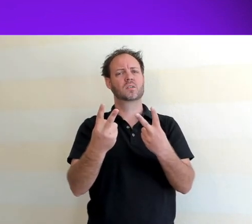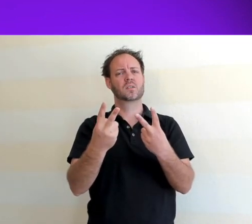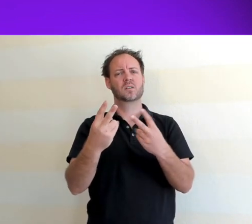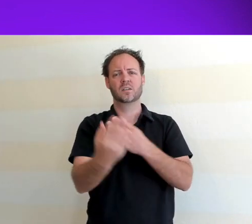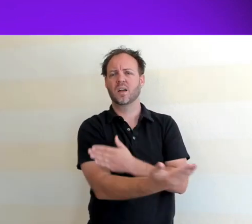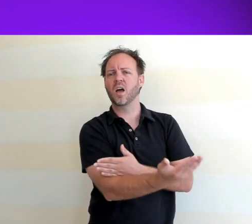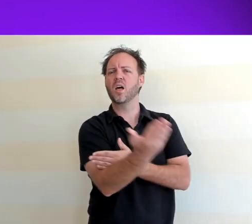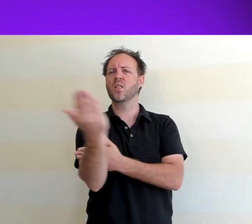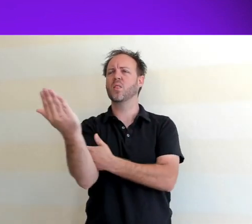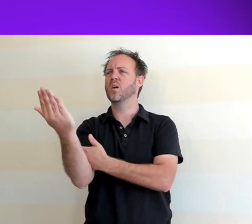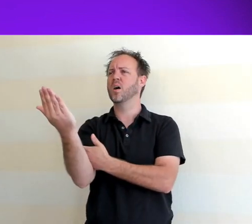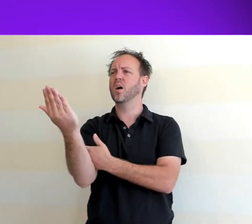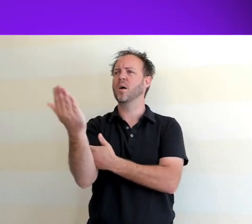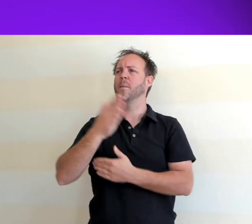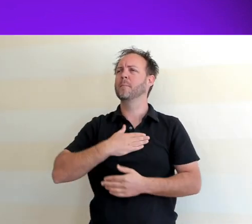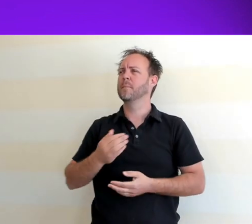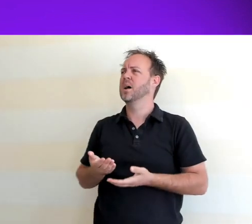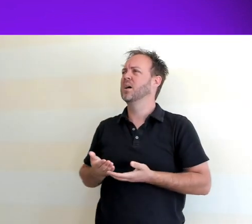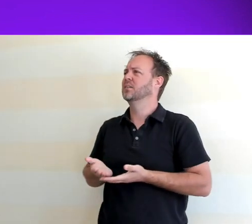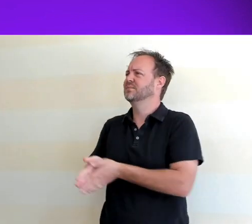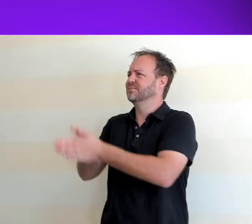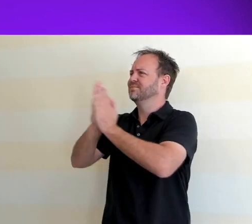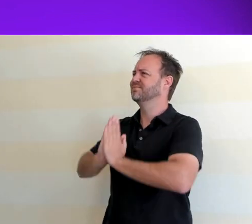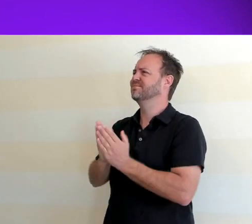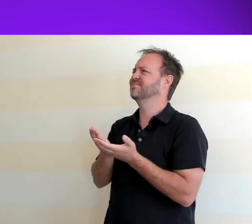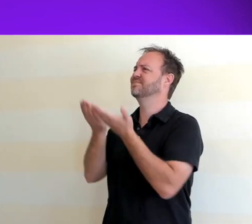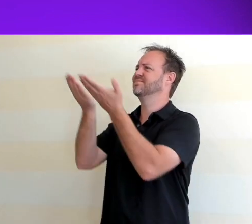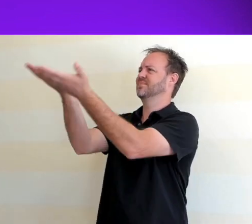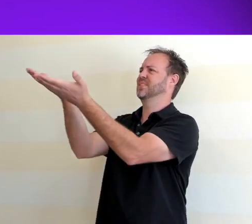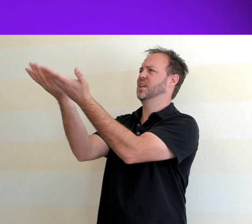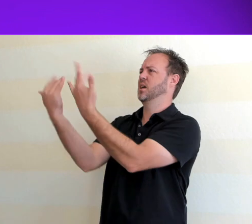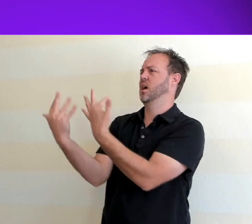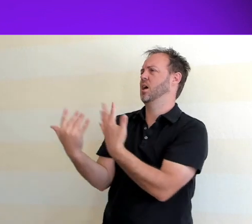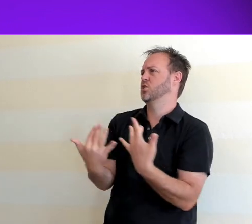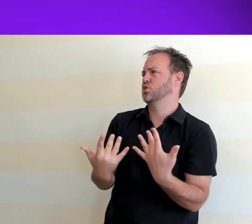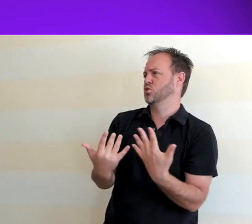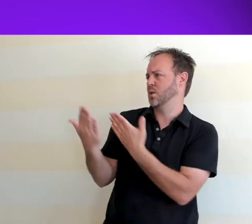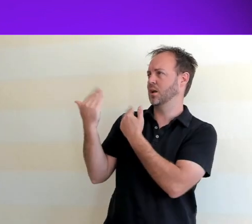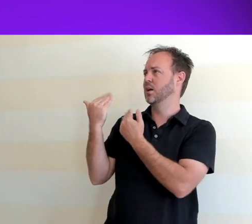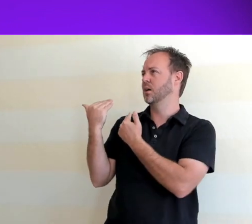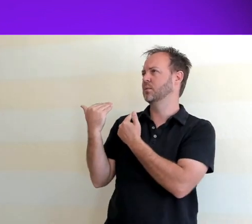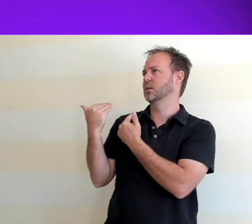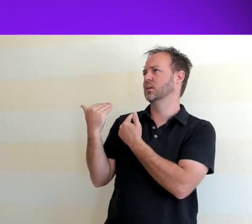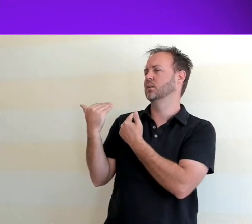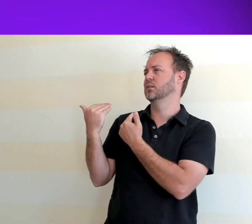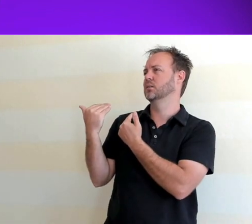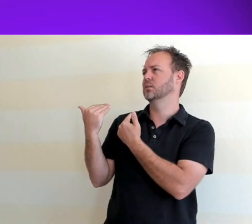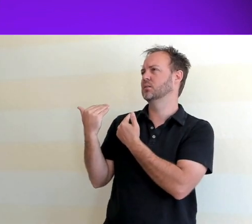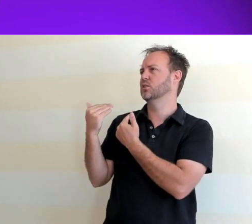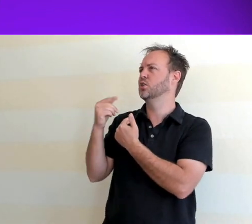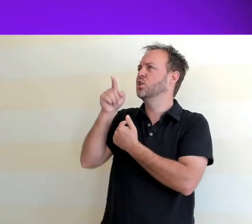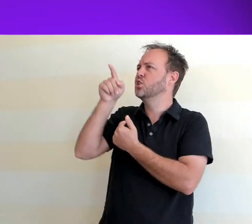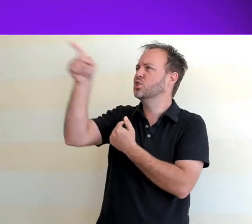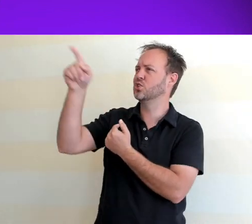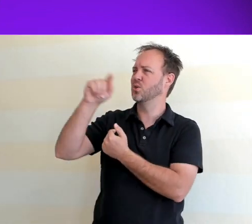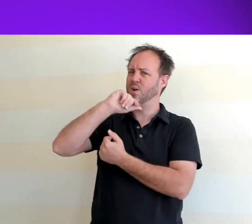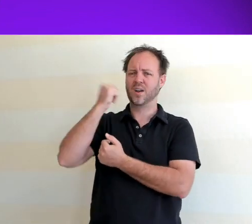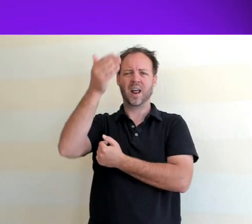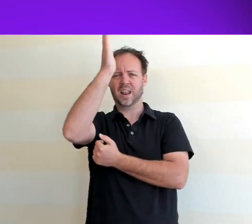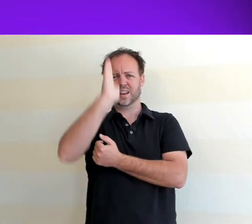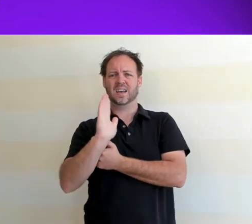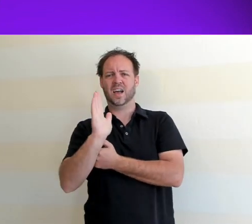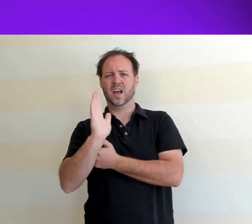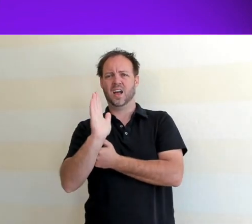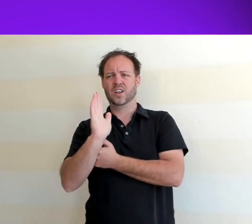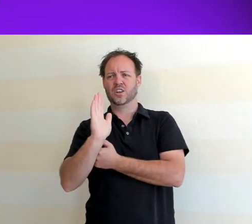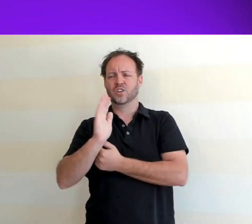voice. In the morning, I lay my request before you and wait in expectation. You are not